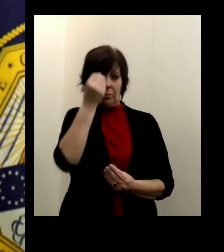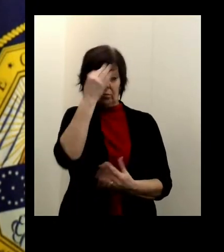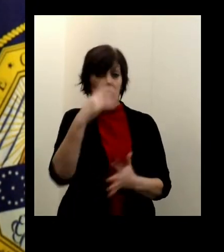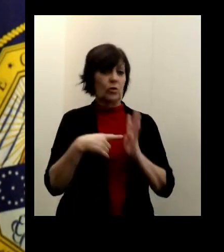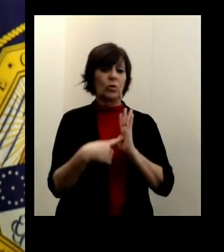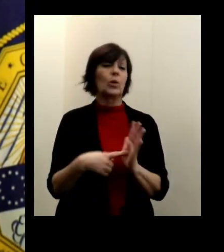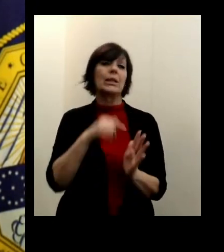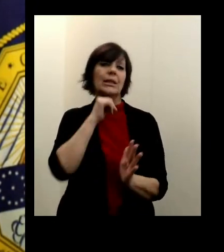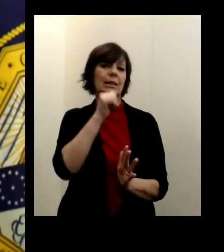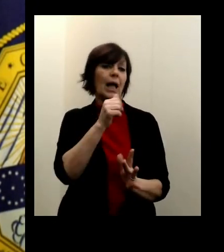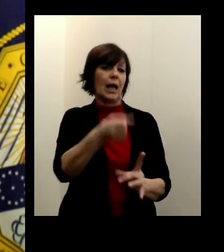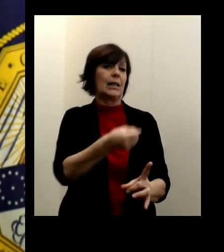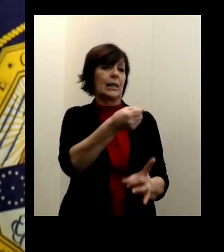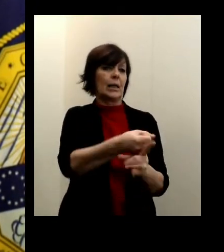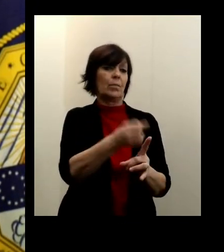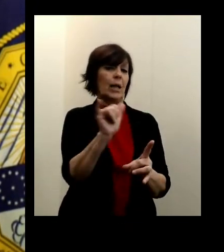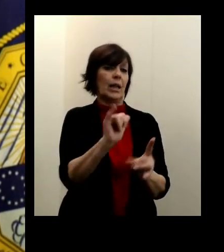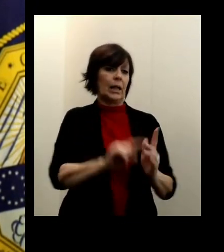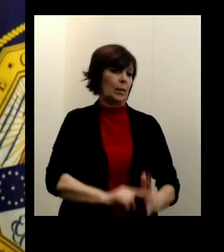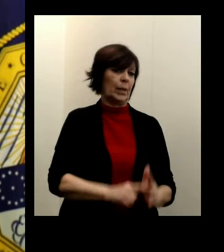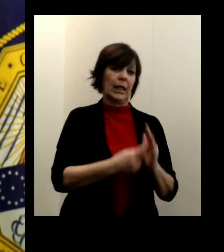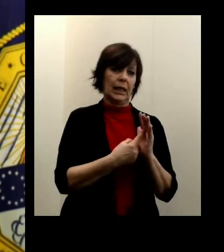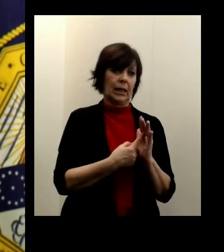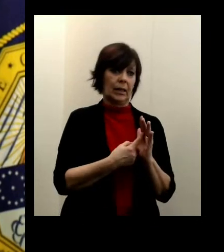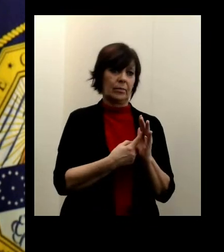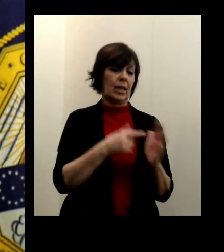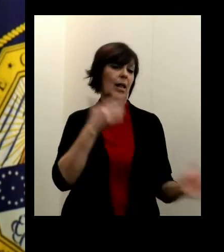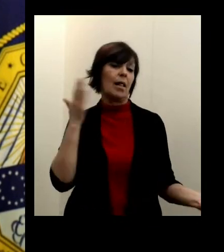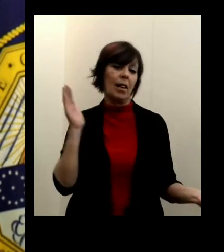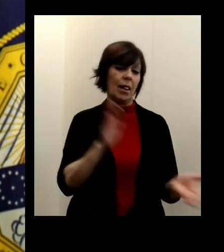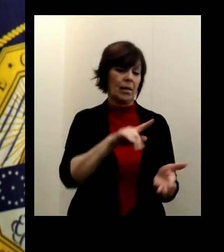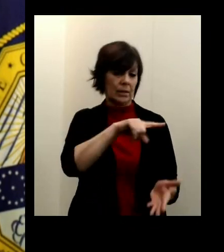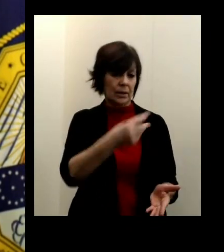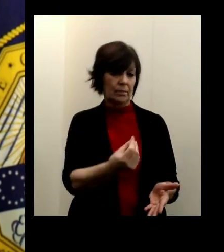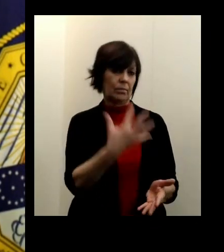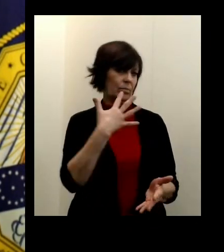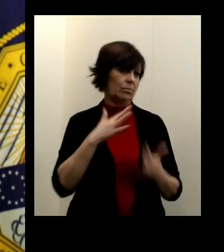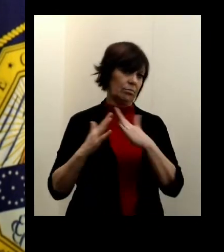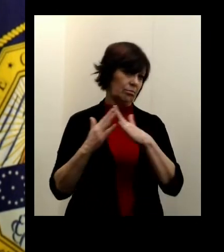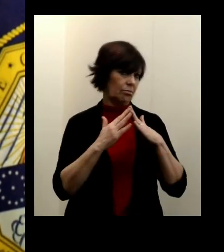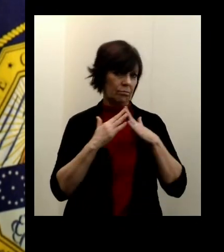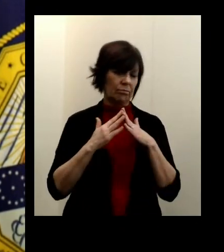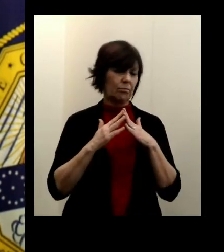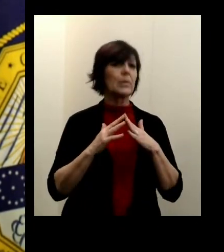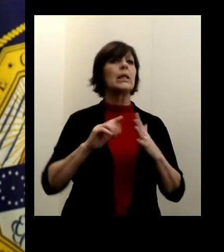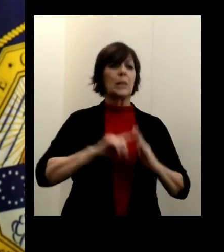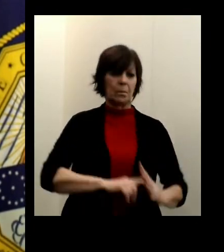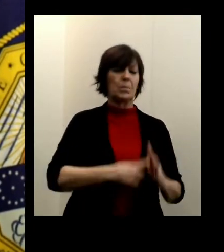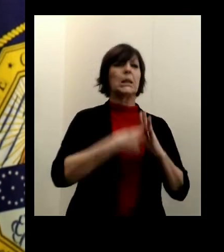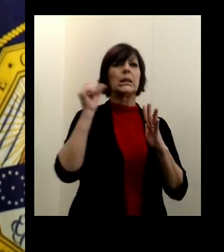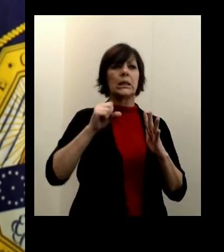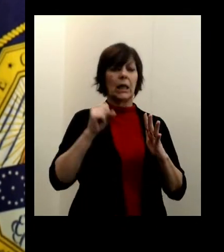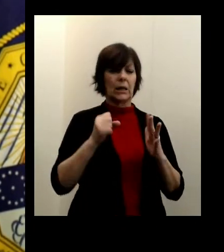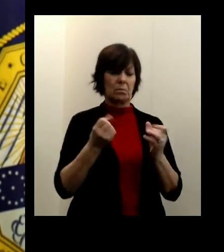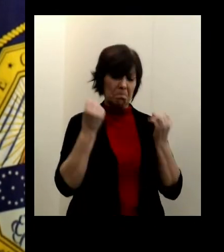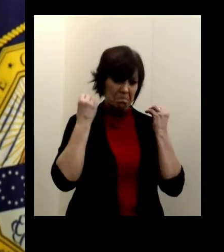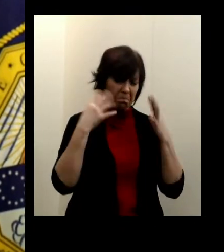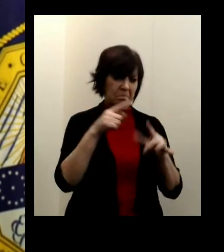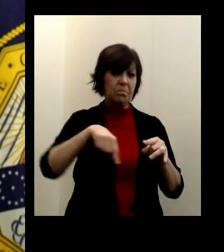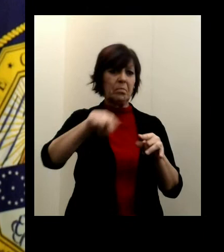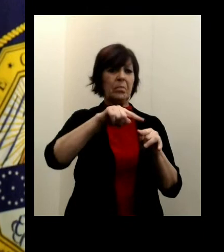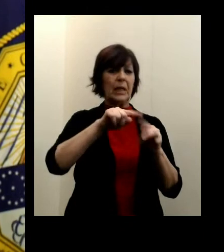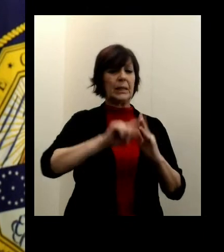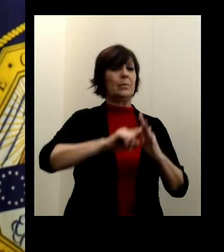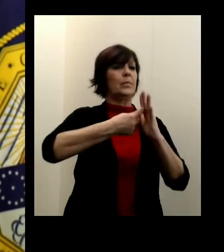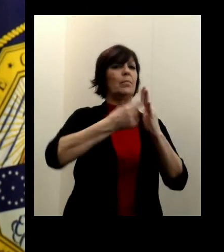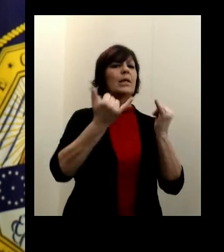is not the impact it was early on. Communities of color were certainly impacted at a much greater degree early